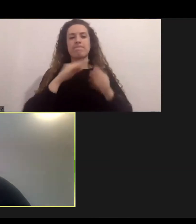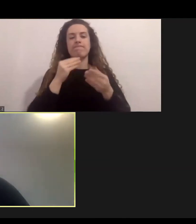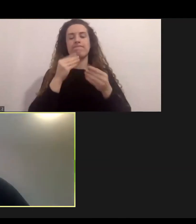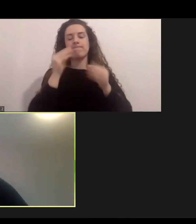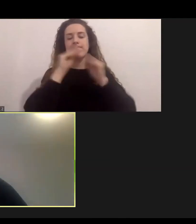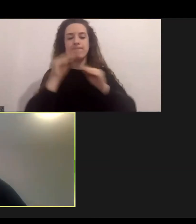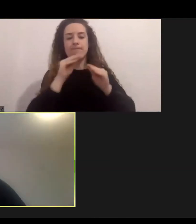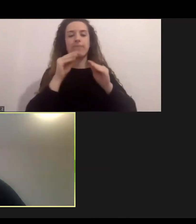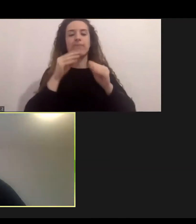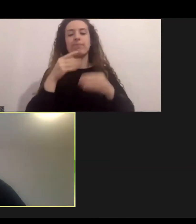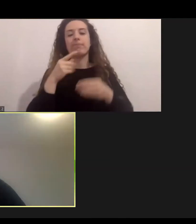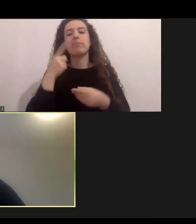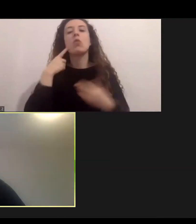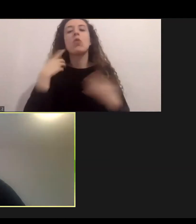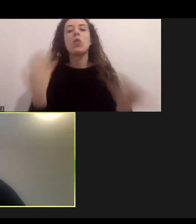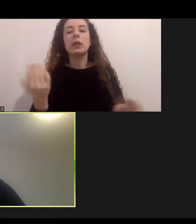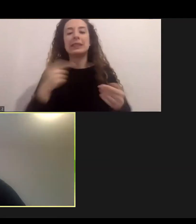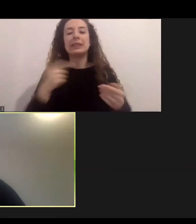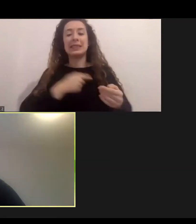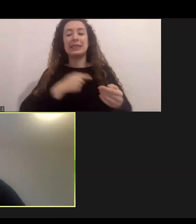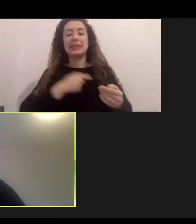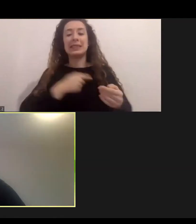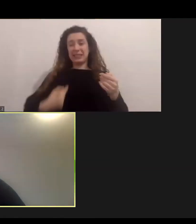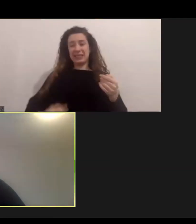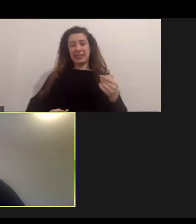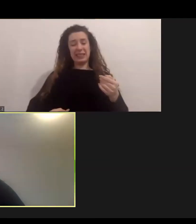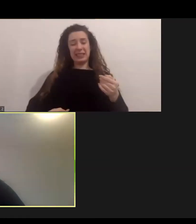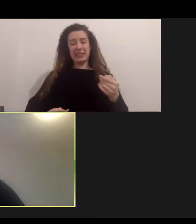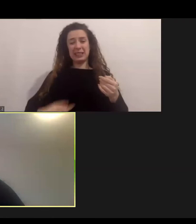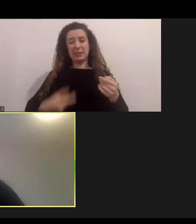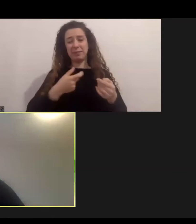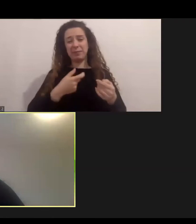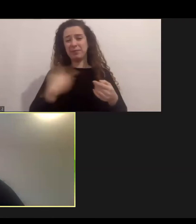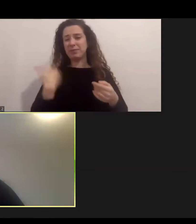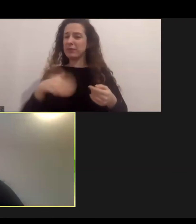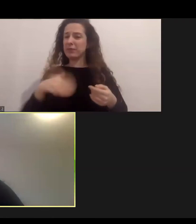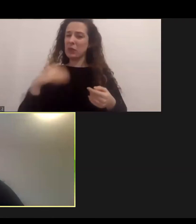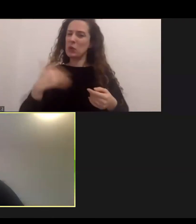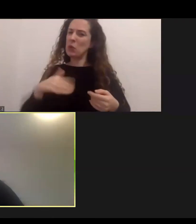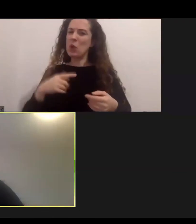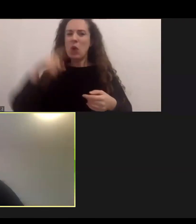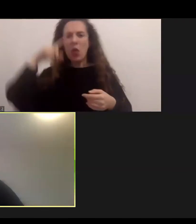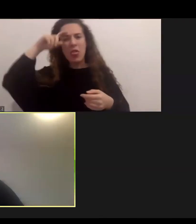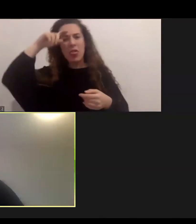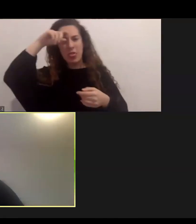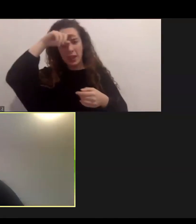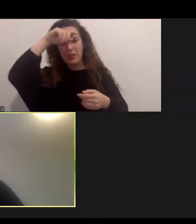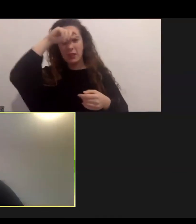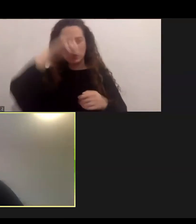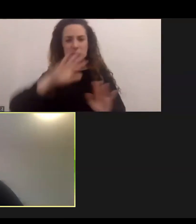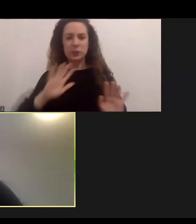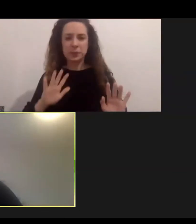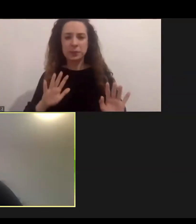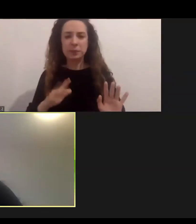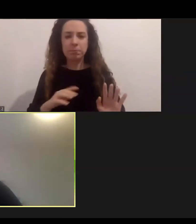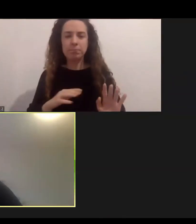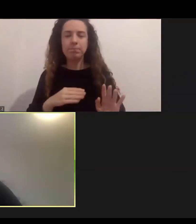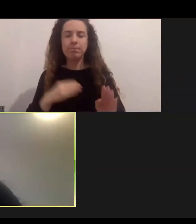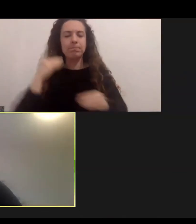of barriers using e-learning platforms during the COVID-19 pandemic situation.